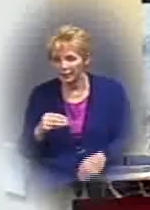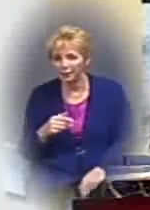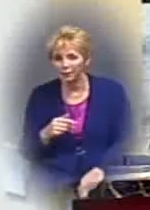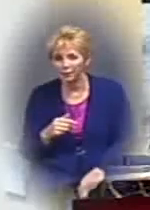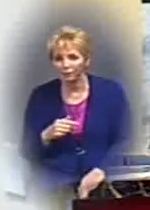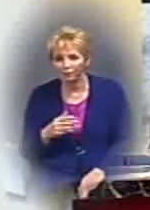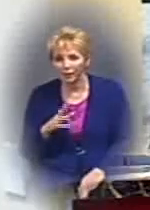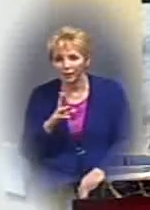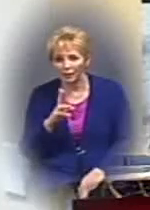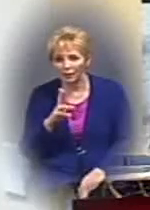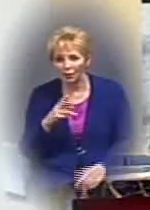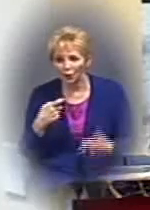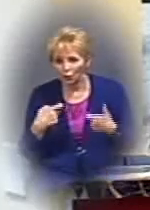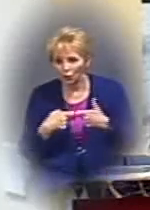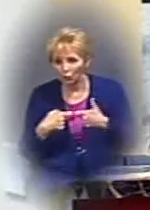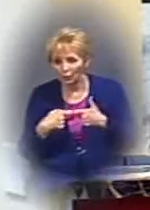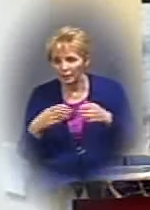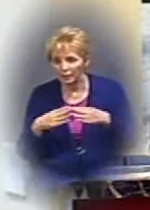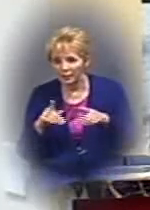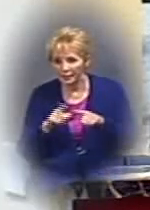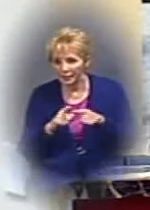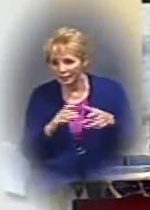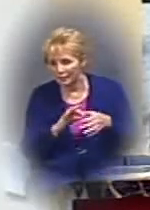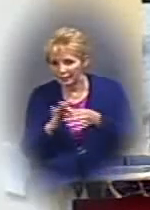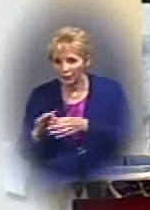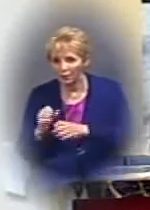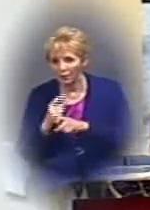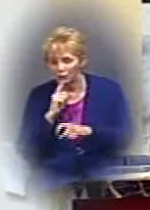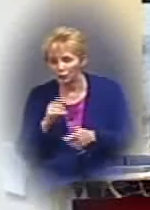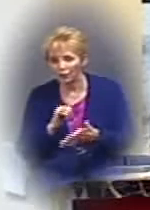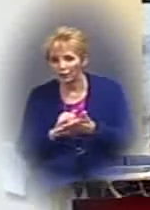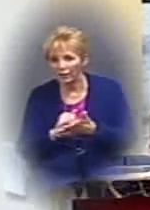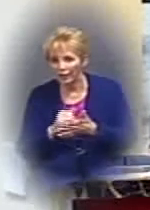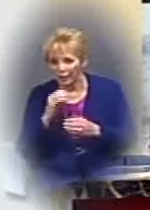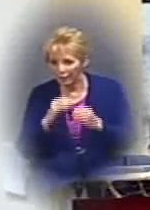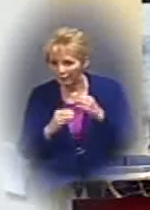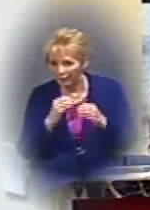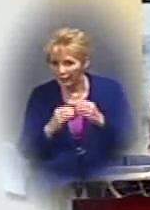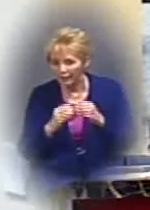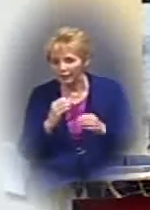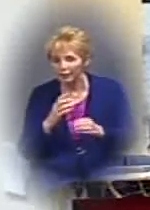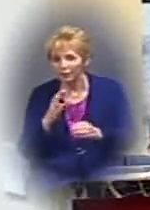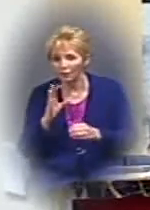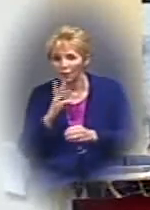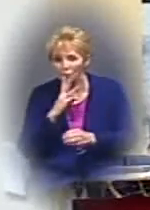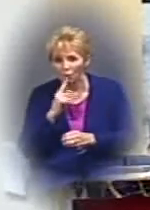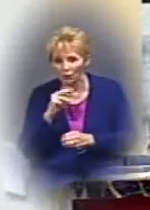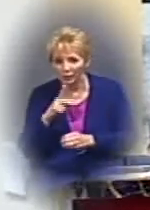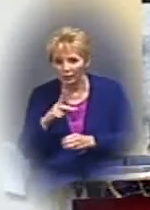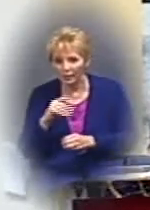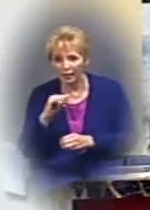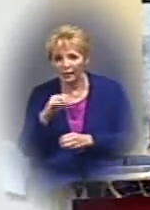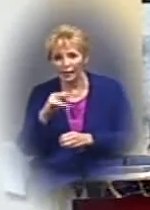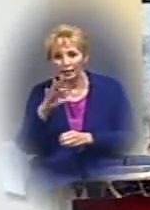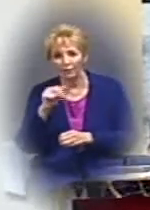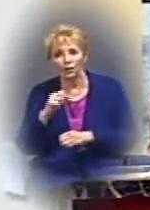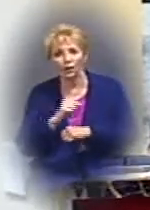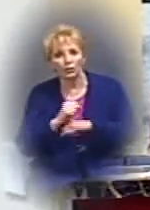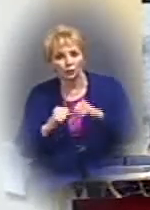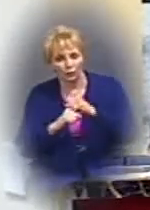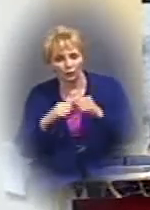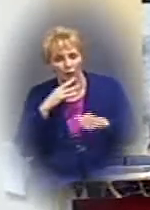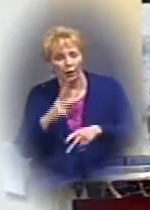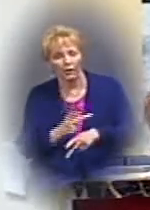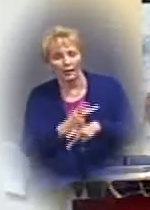having Utility Services as a partner, ensuring that the maintenance issues of our water tank infrastructure are taken care of, that allows